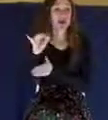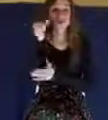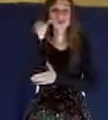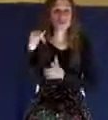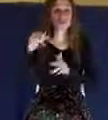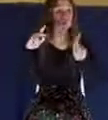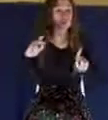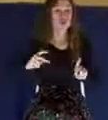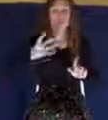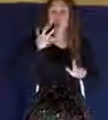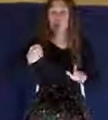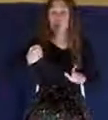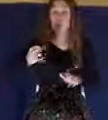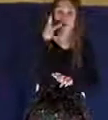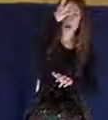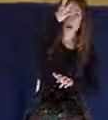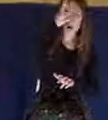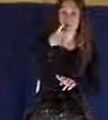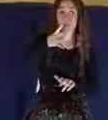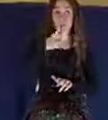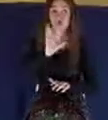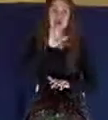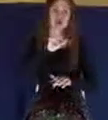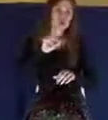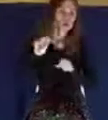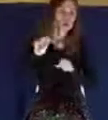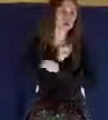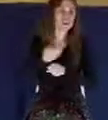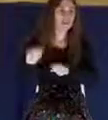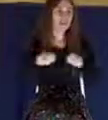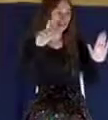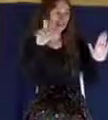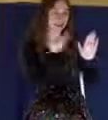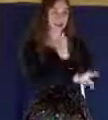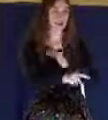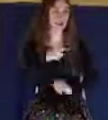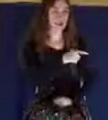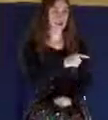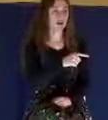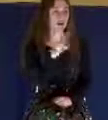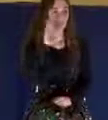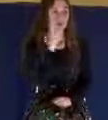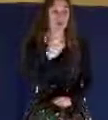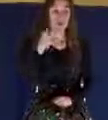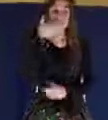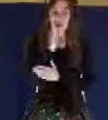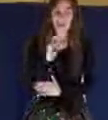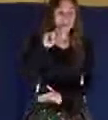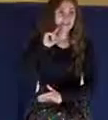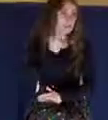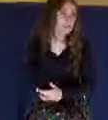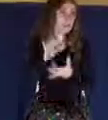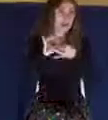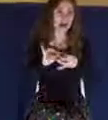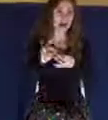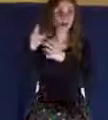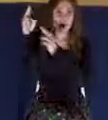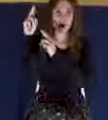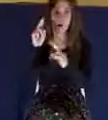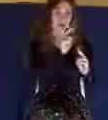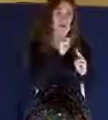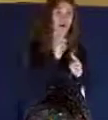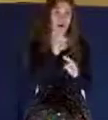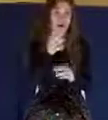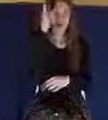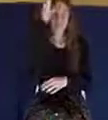his mother shall surely be put to death." God's pretty serious about honoring your parents, so much so that he made this capital punishment